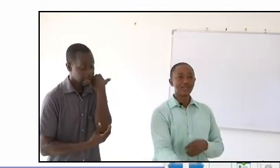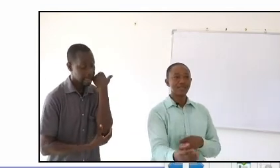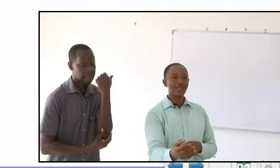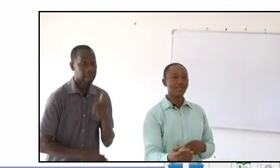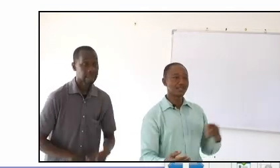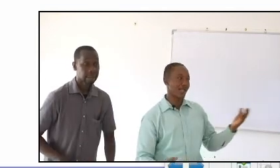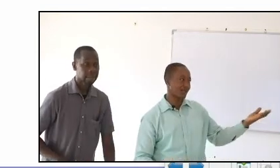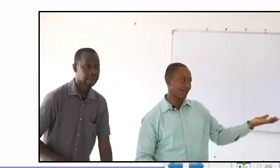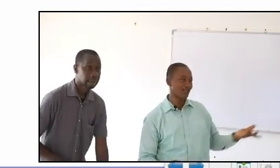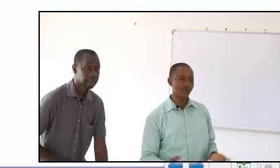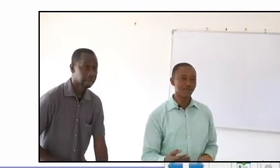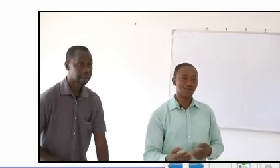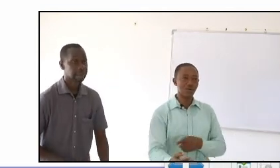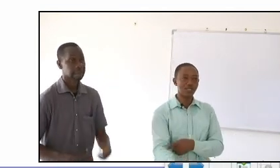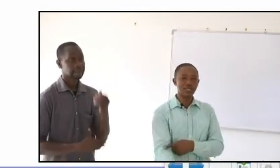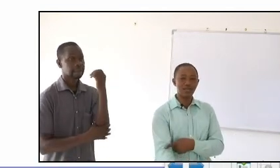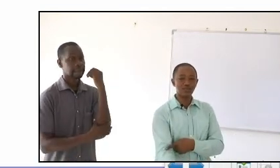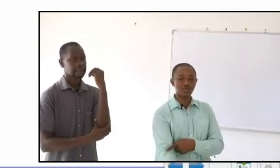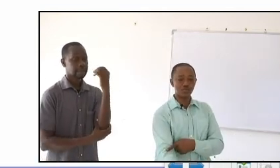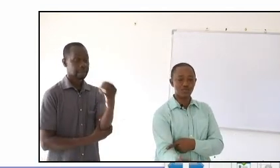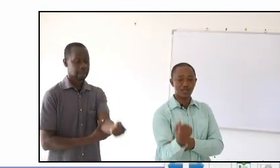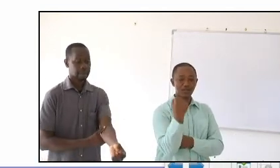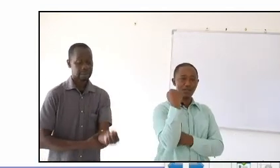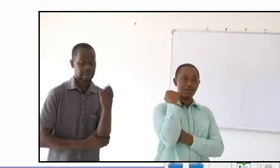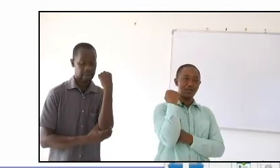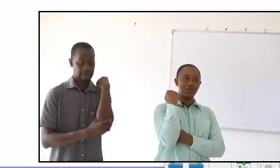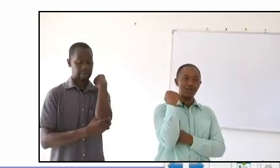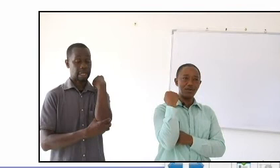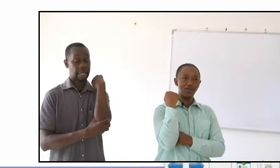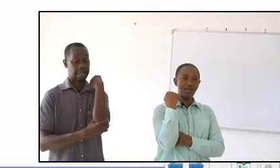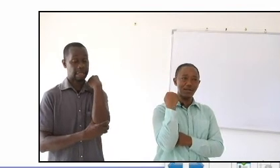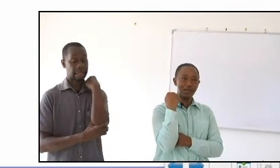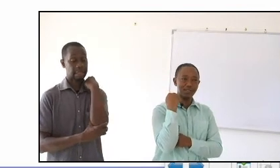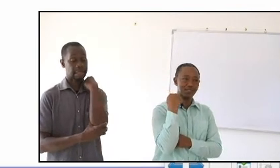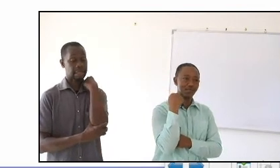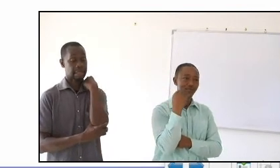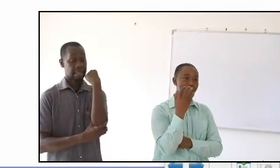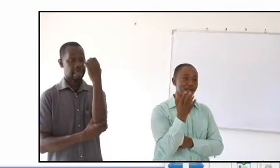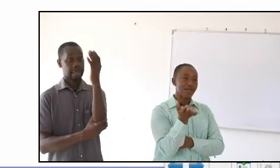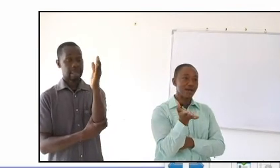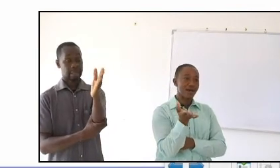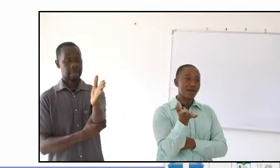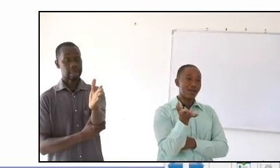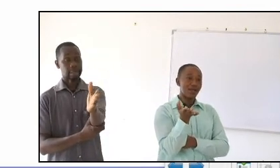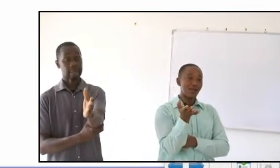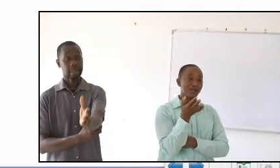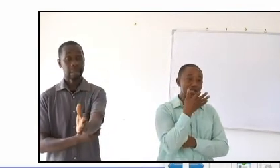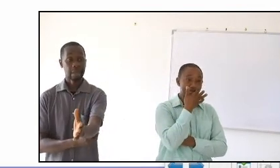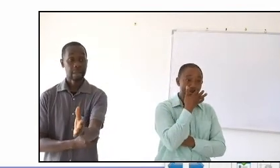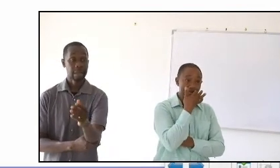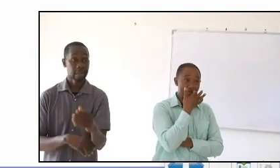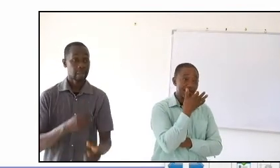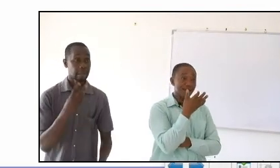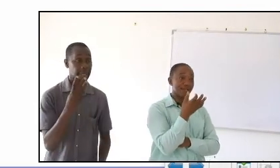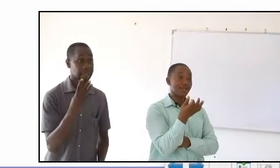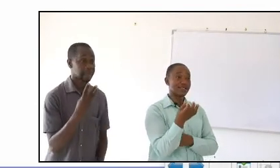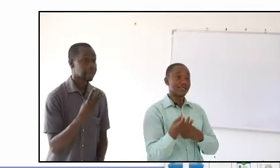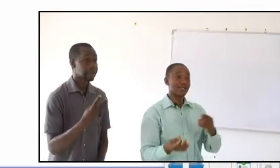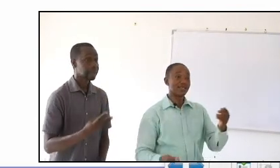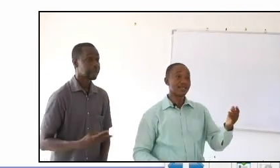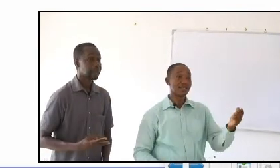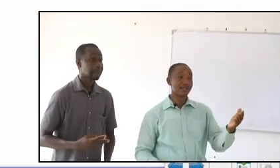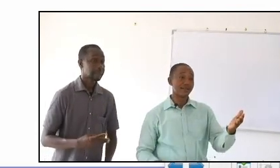knee. Hinge, like the hinge of a door, it allows you to bend in only one direction. Number three